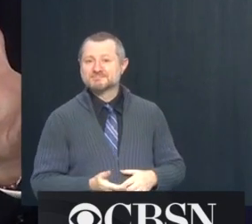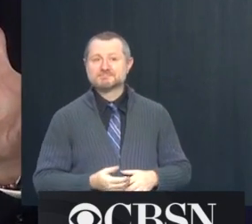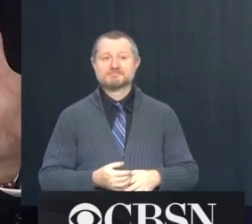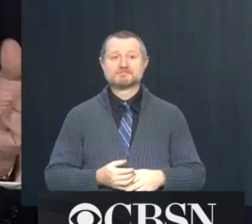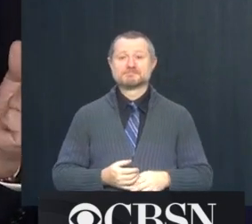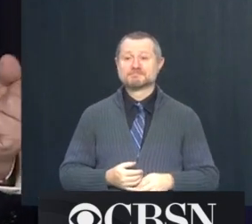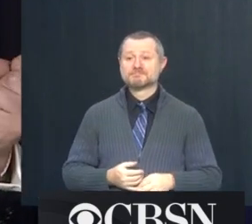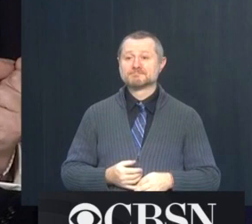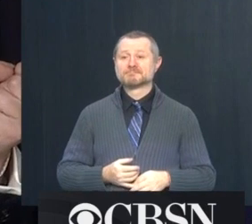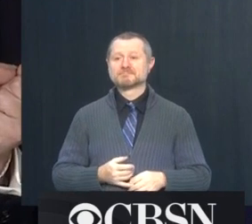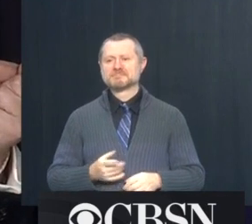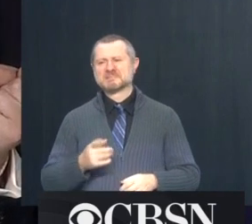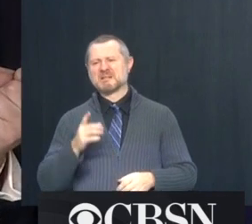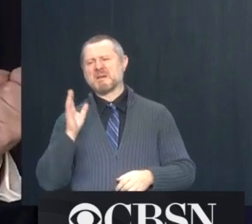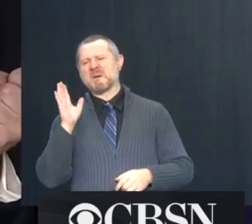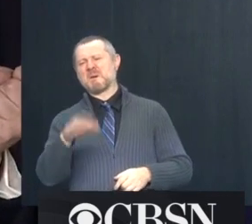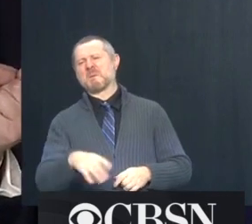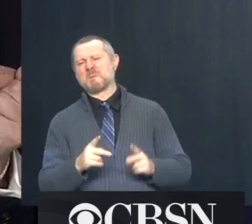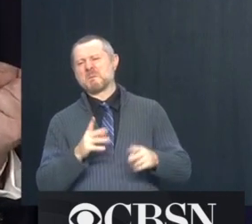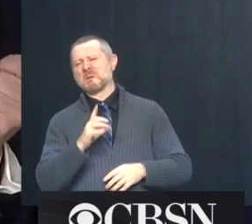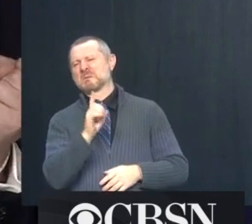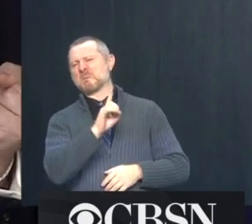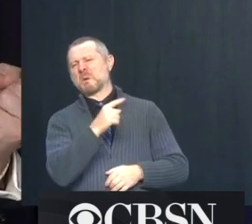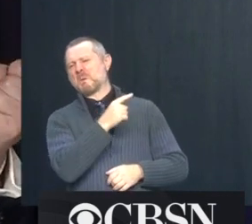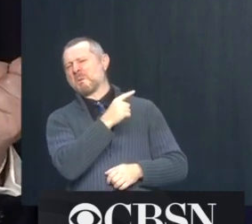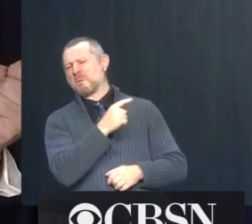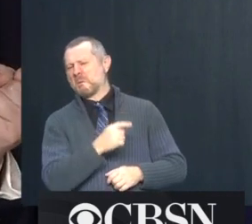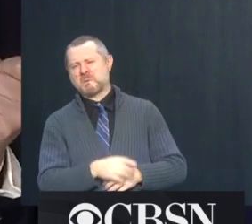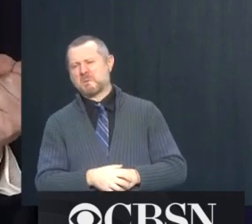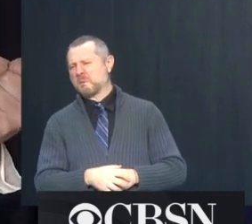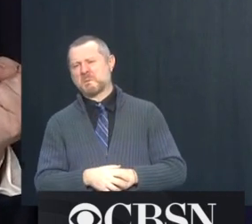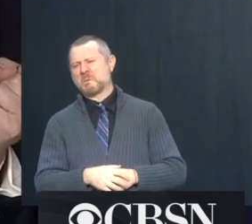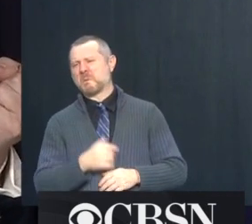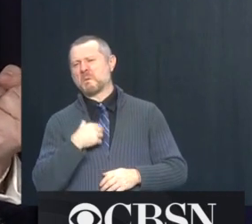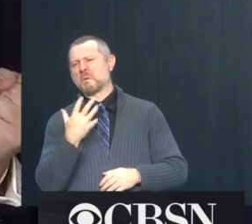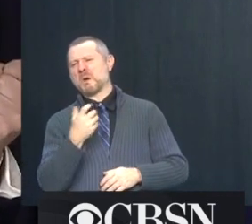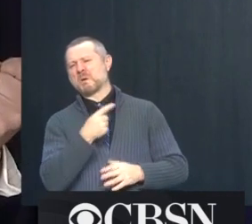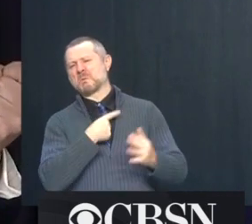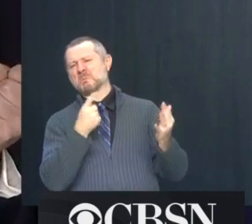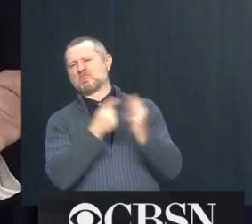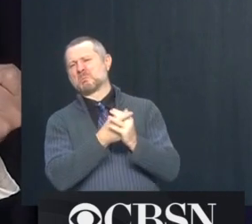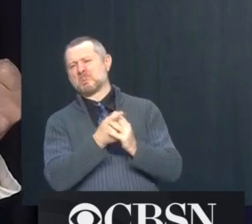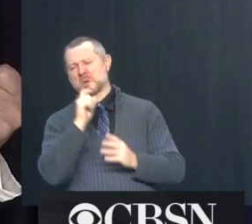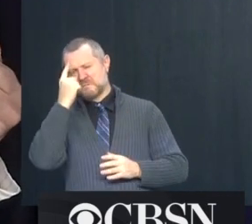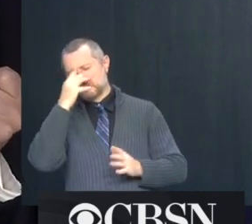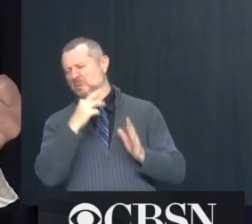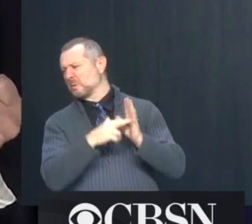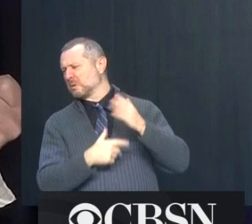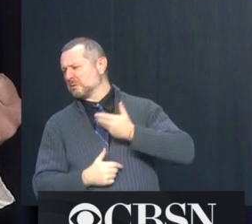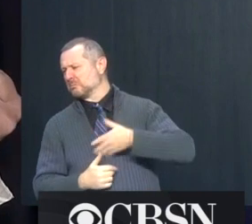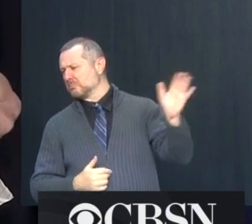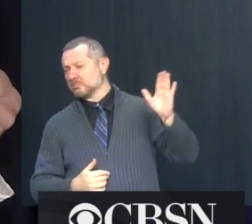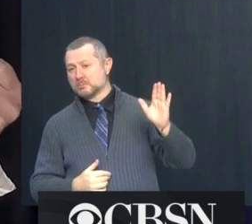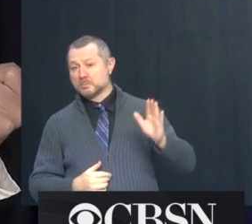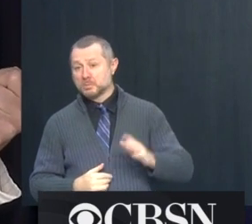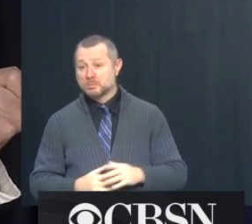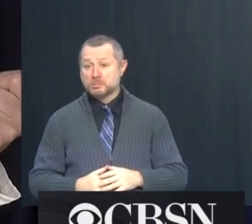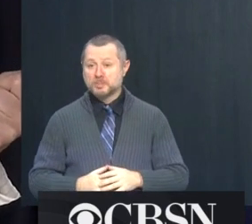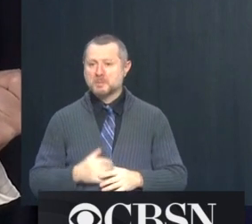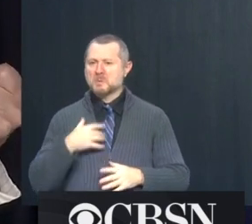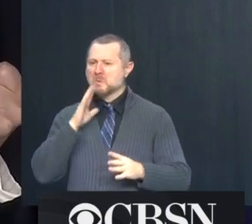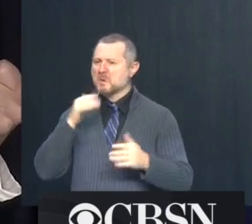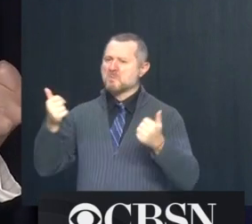Well, I think it's tough to show that you defy government rule. And I'm going to post on the website,